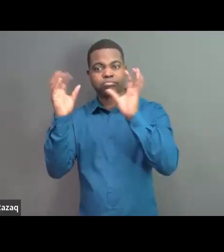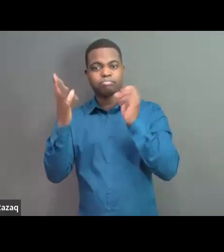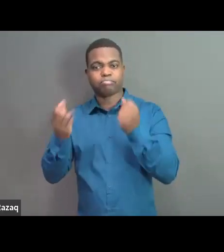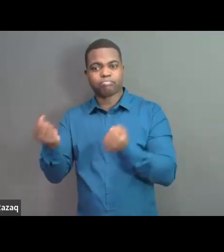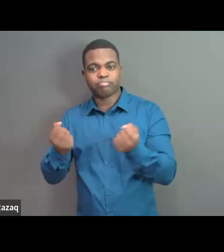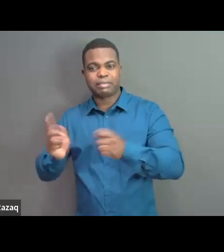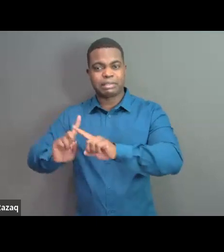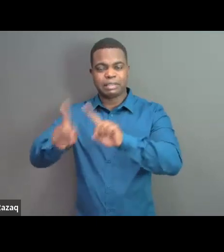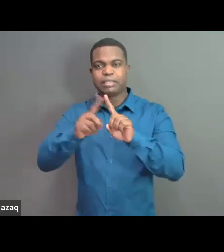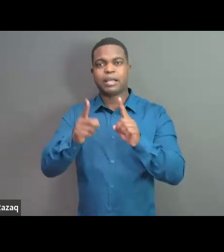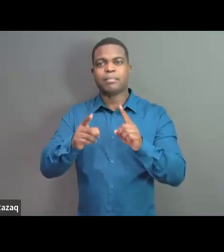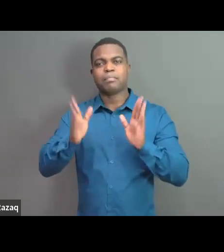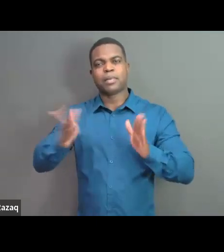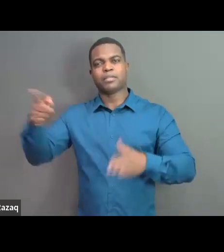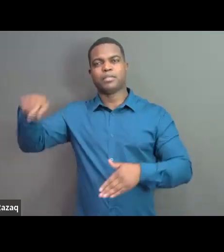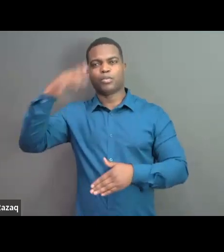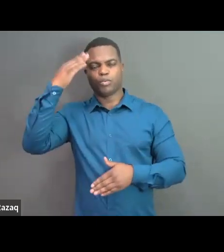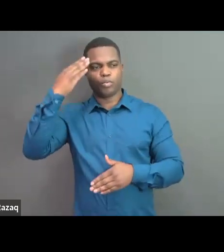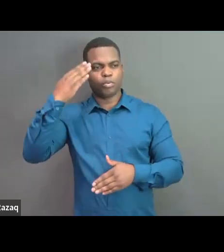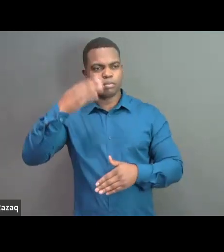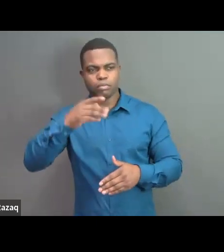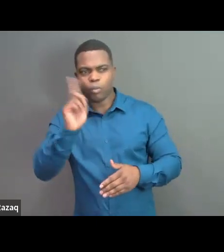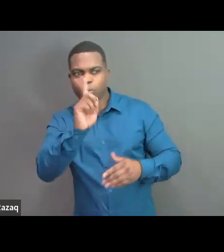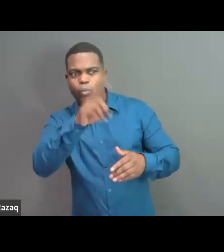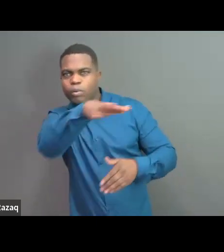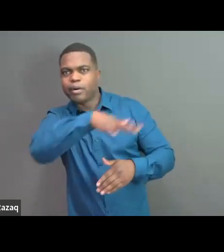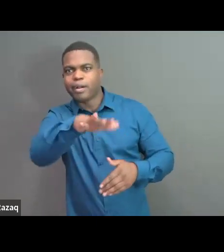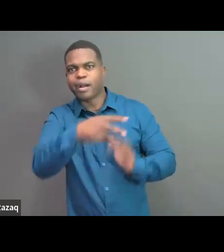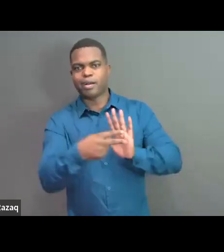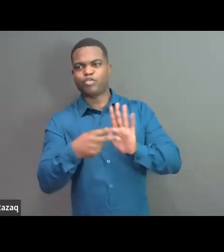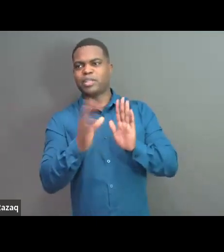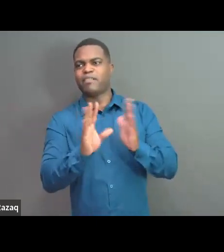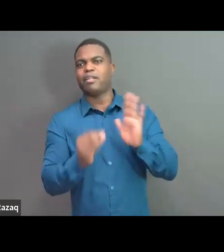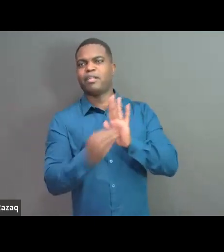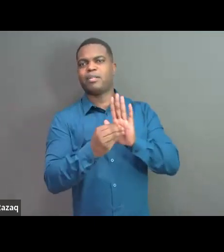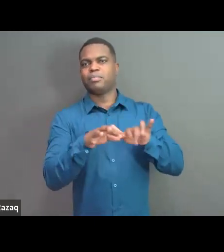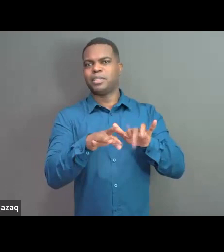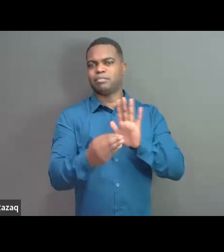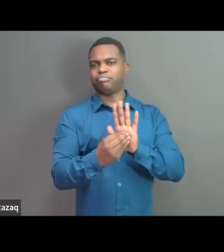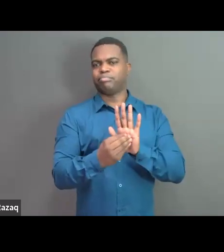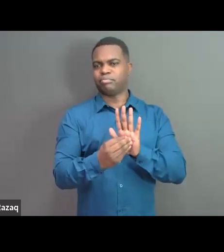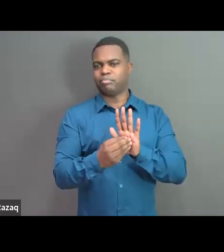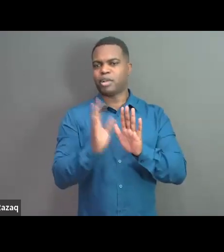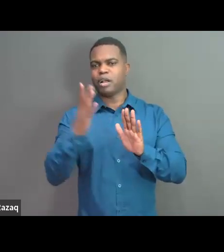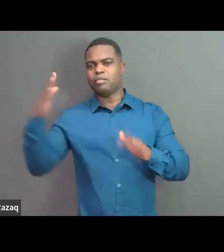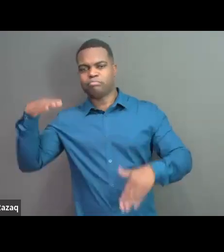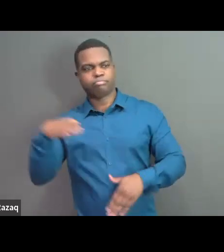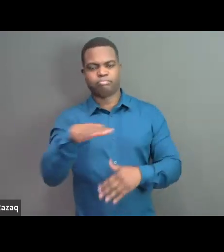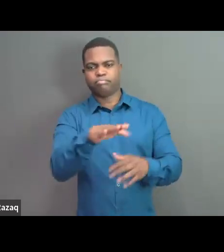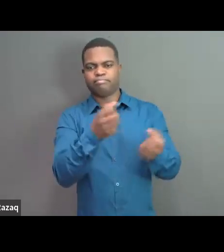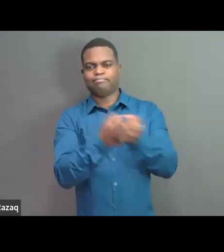intervention to deal with those challenges. So a household will have a plus code